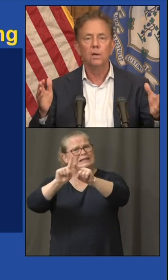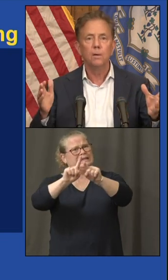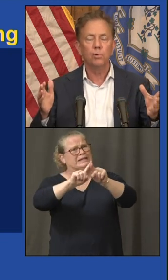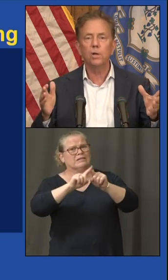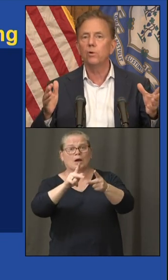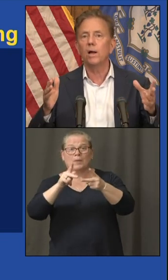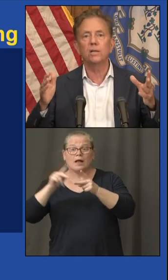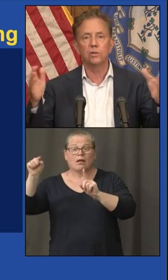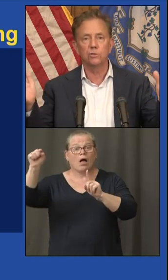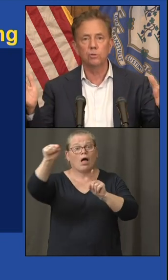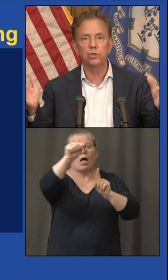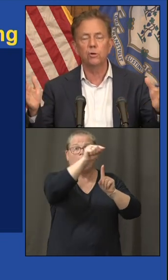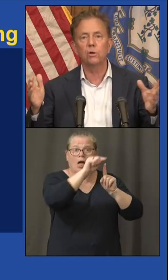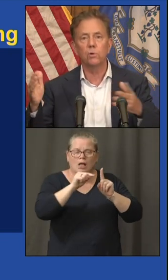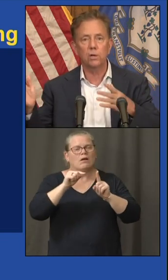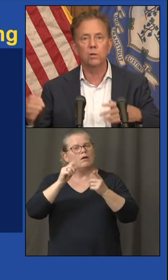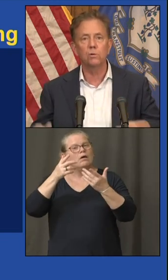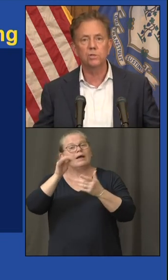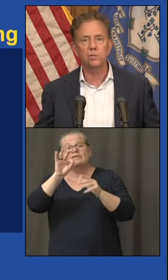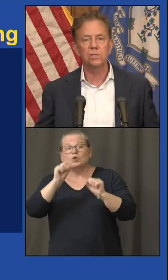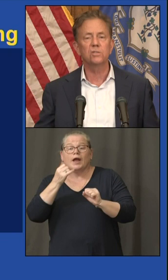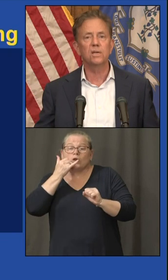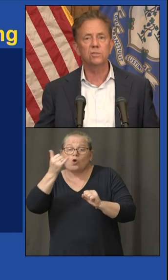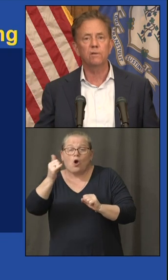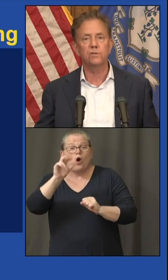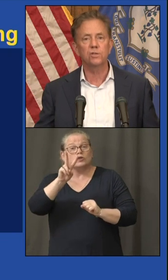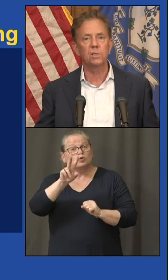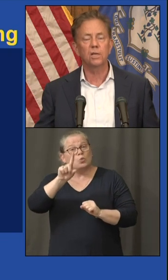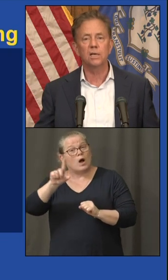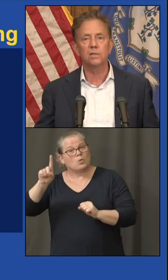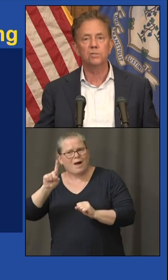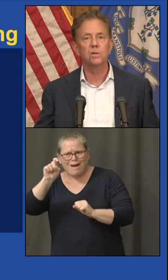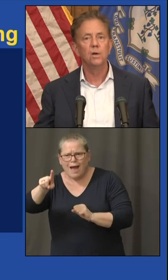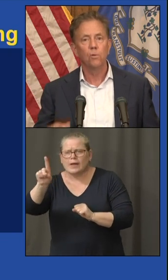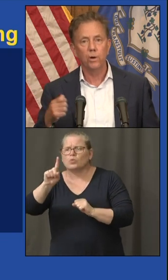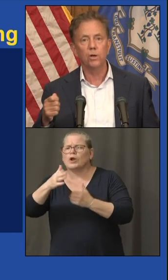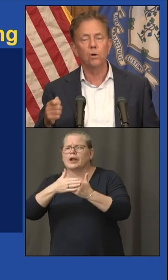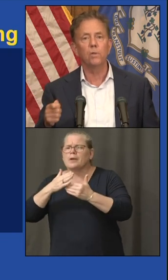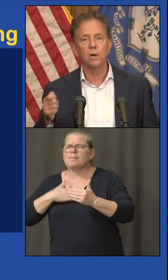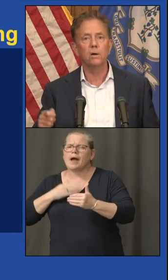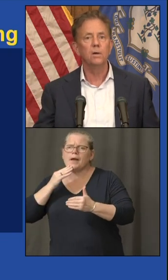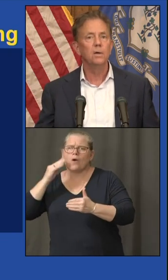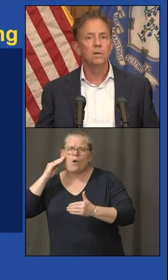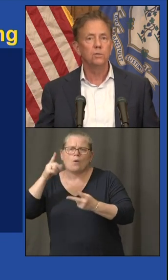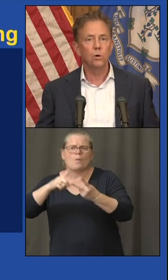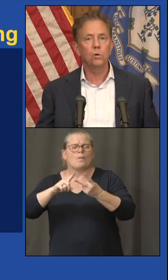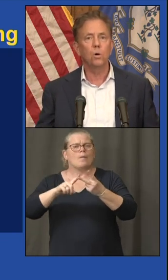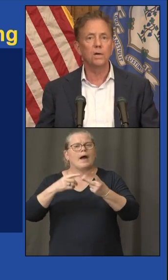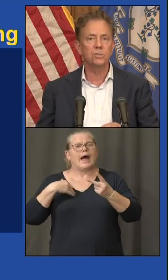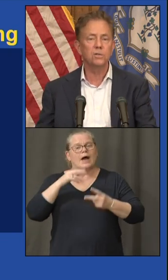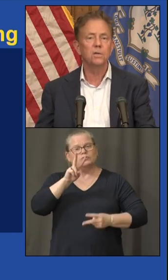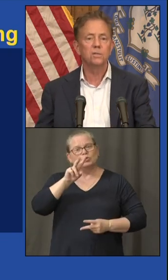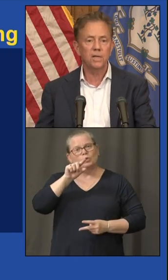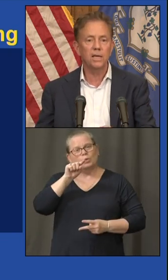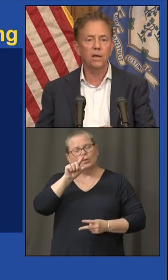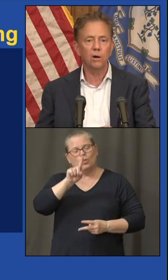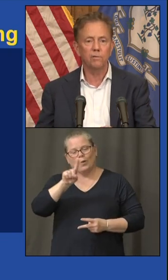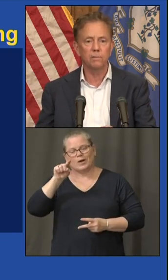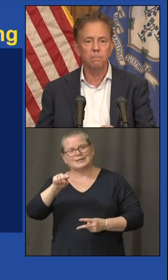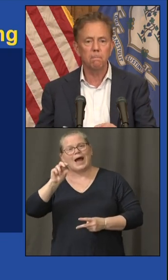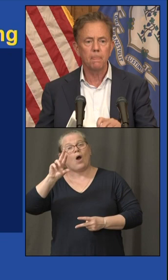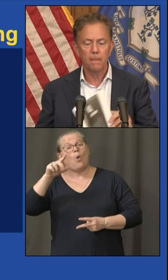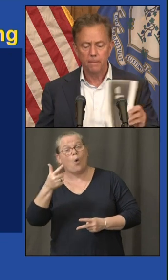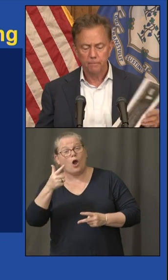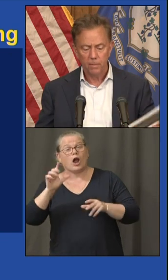211ct.org. Put in your address. We'll show you where the closest testing facility is, where you can go there, no cost, take care